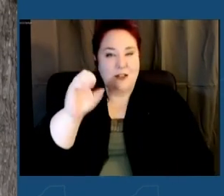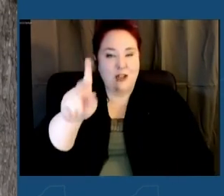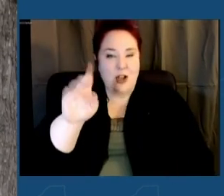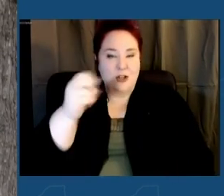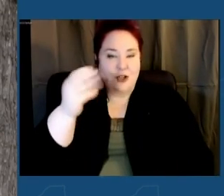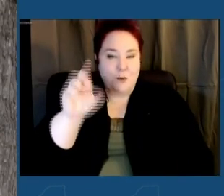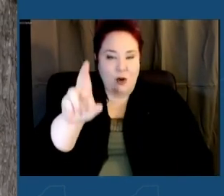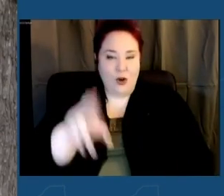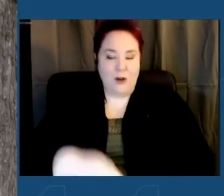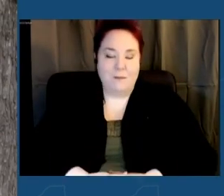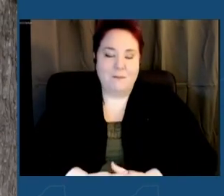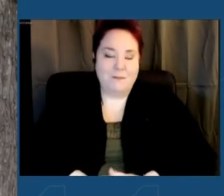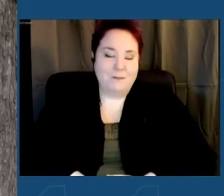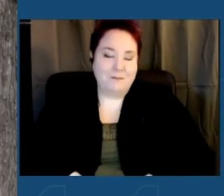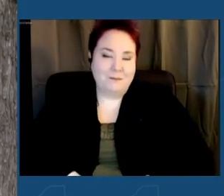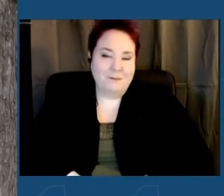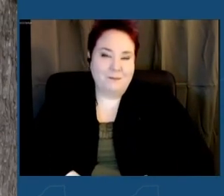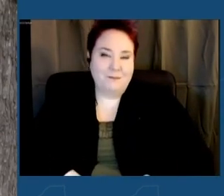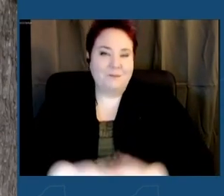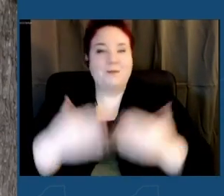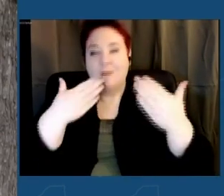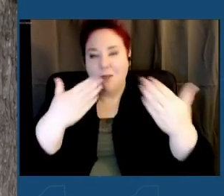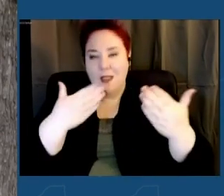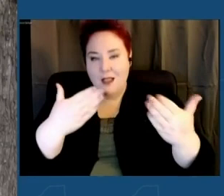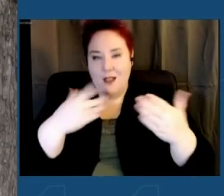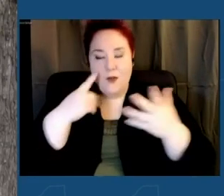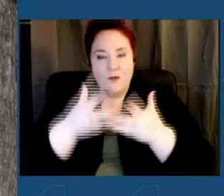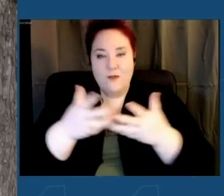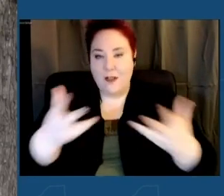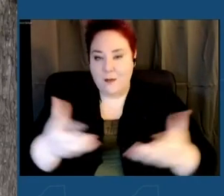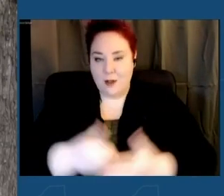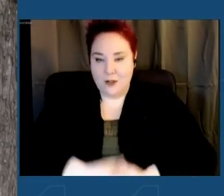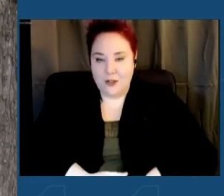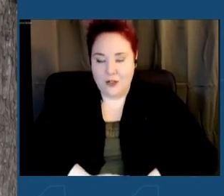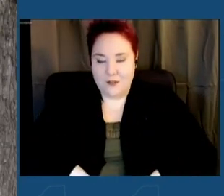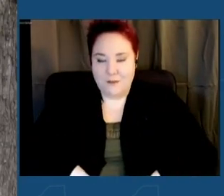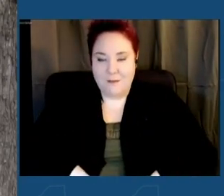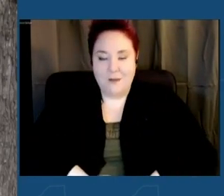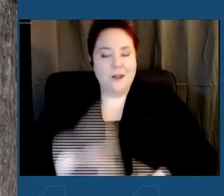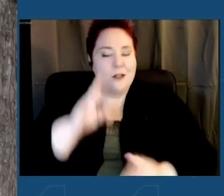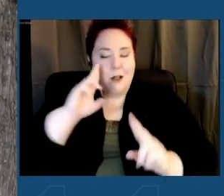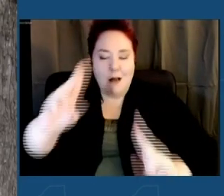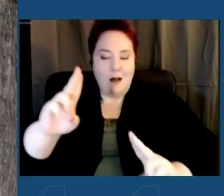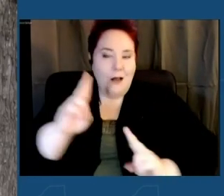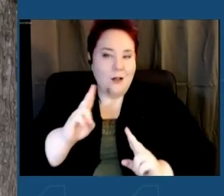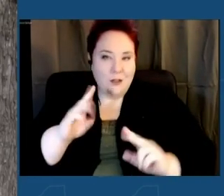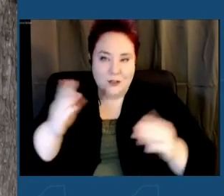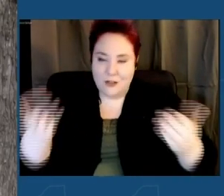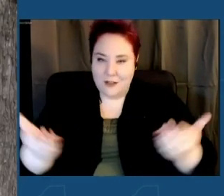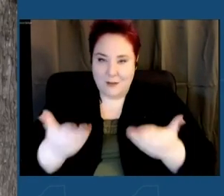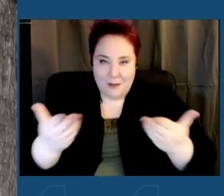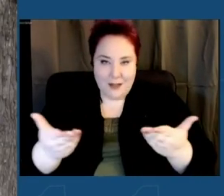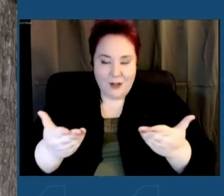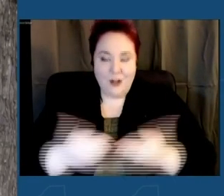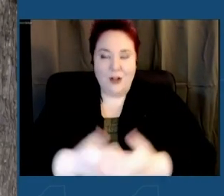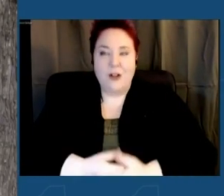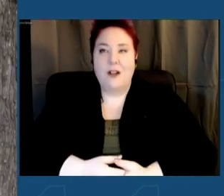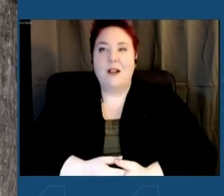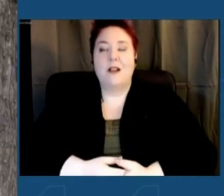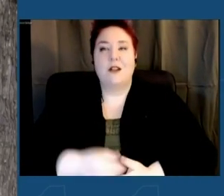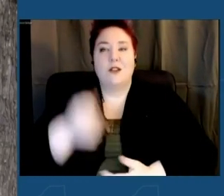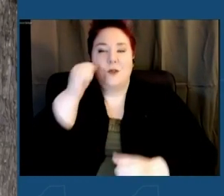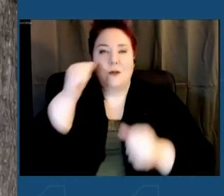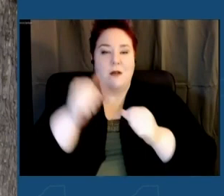Thank you. Thank you very much. It's an honor to be here to mark 30 years since